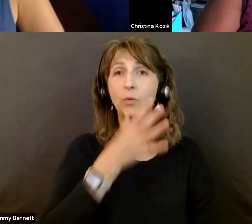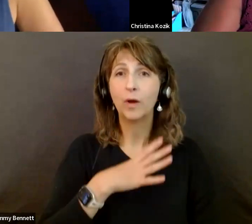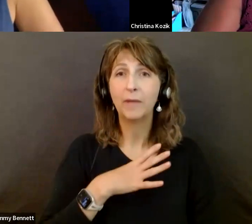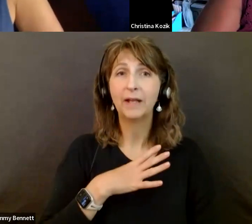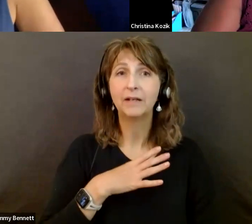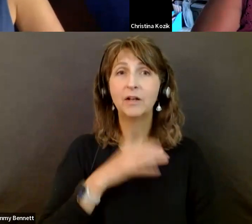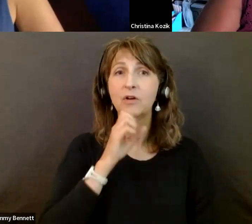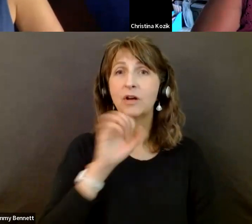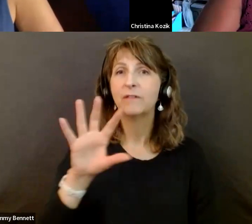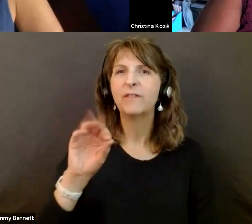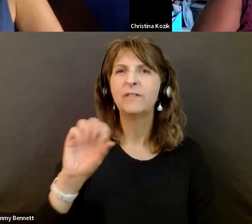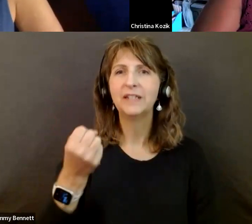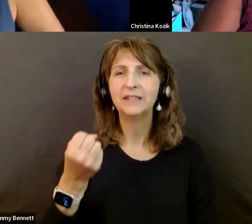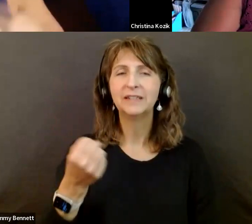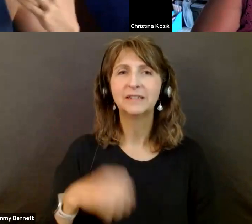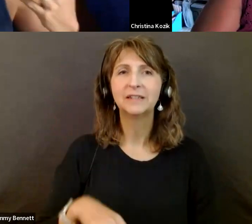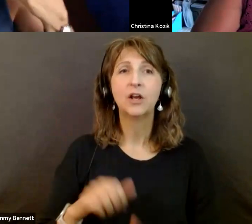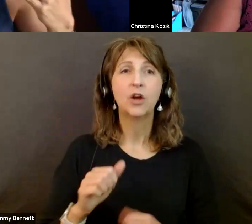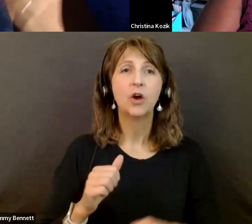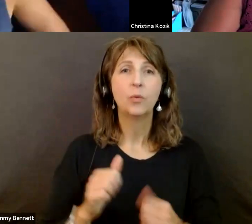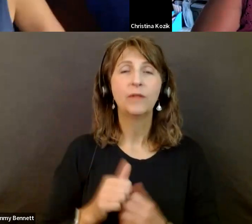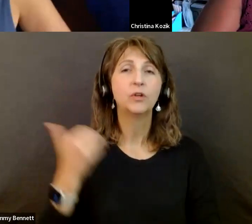my 50s with short